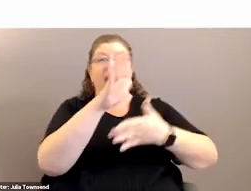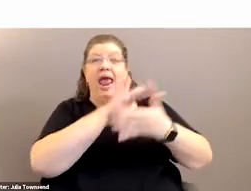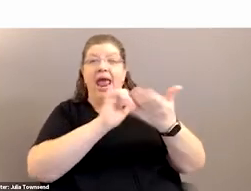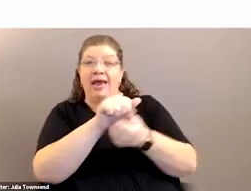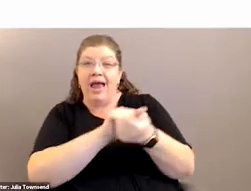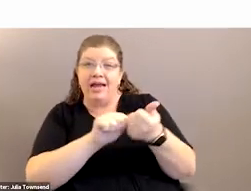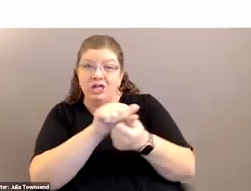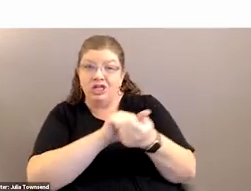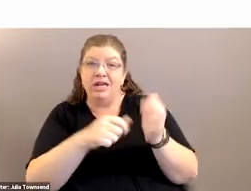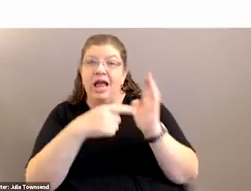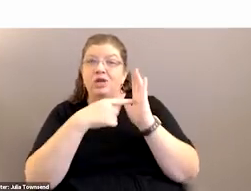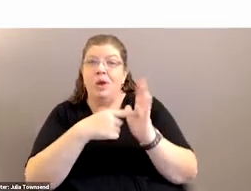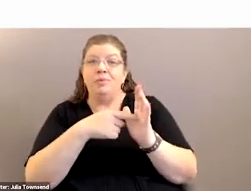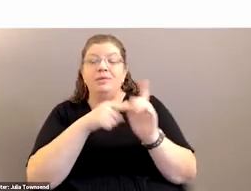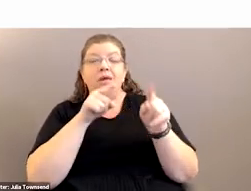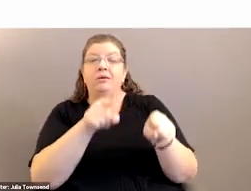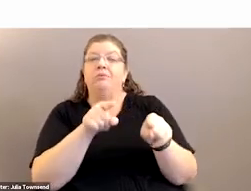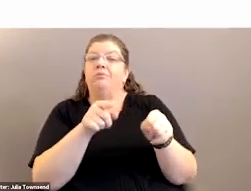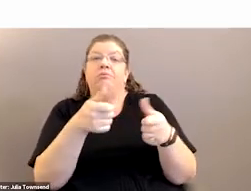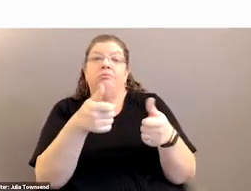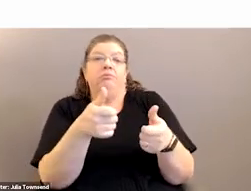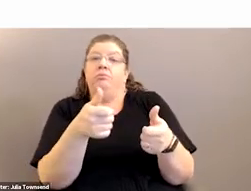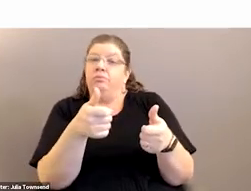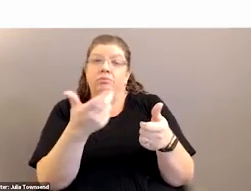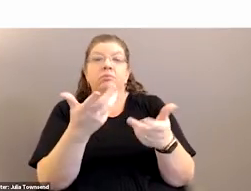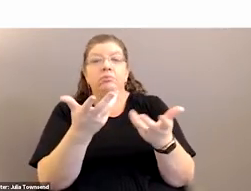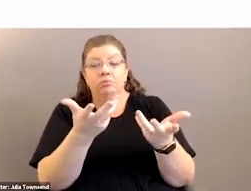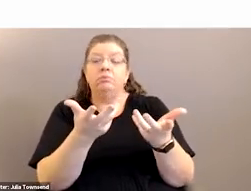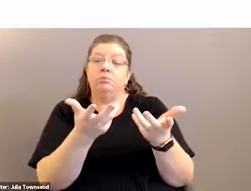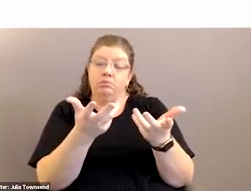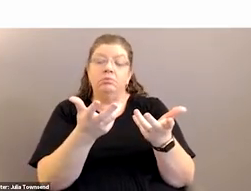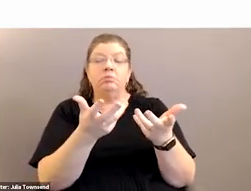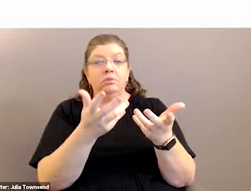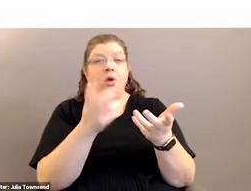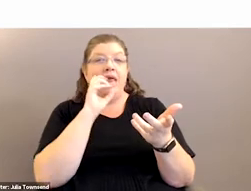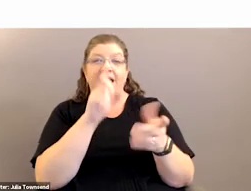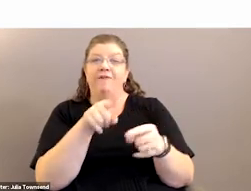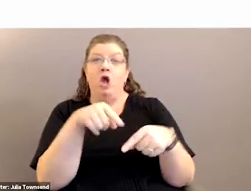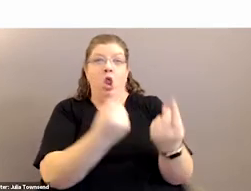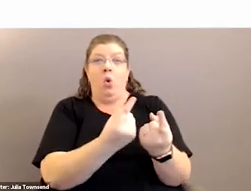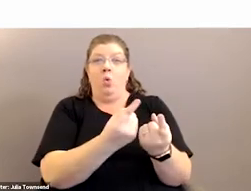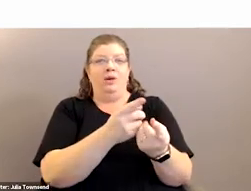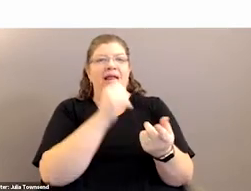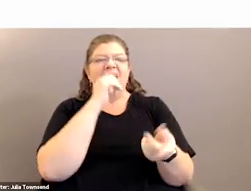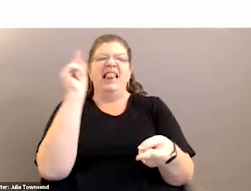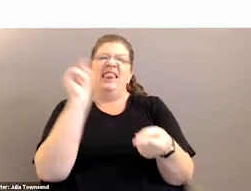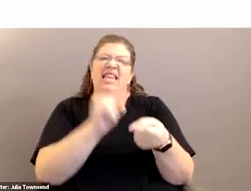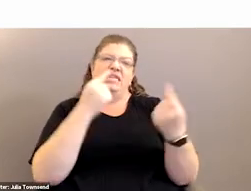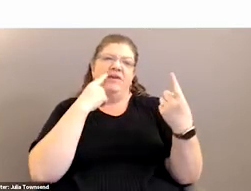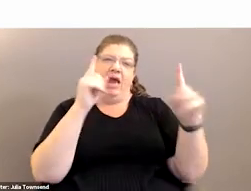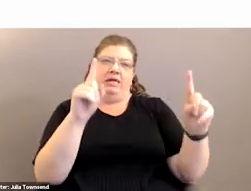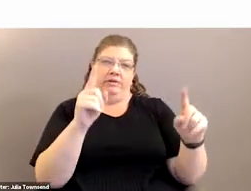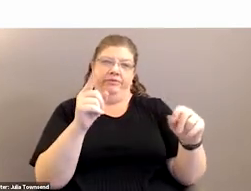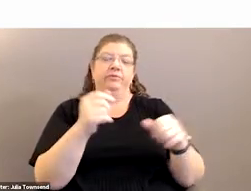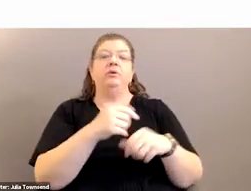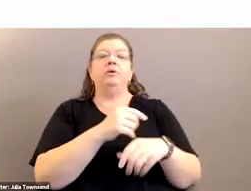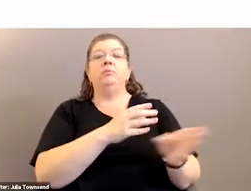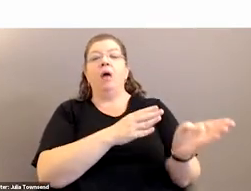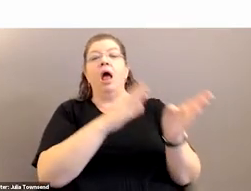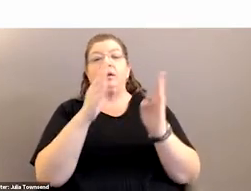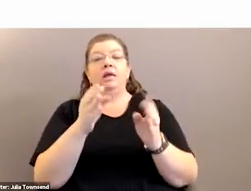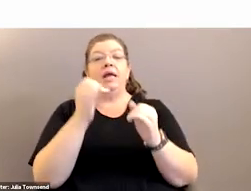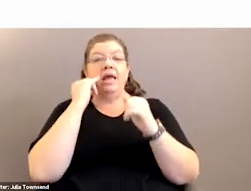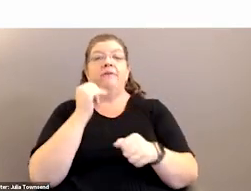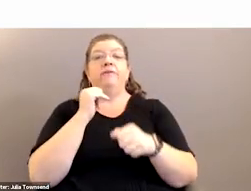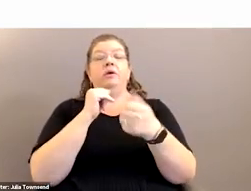as represented here are kind of oats when they stand alone the least effective but when combined